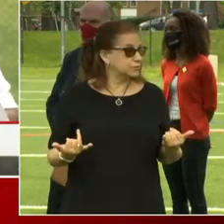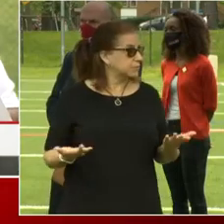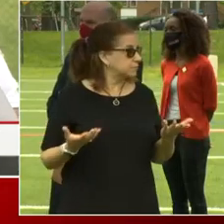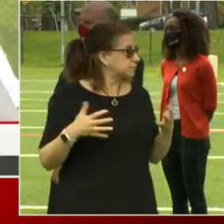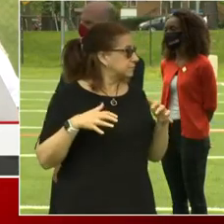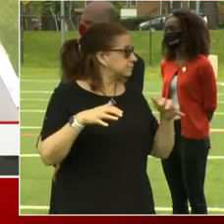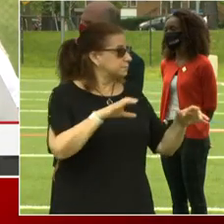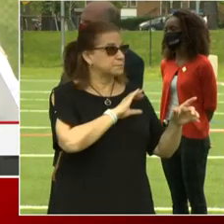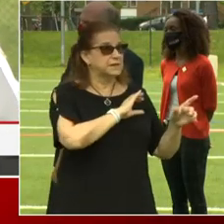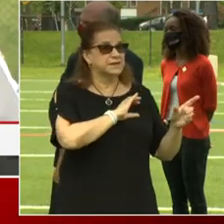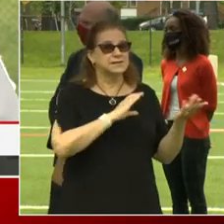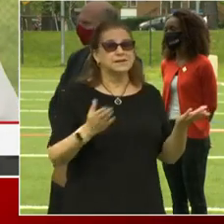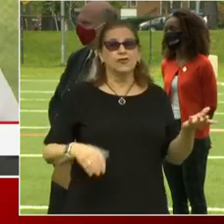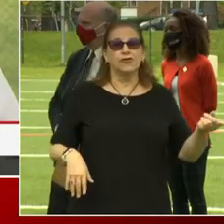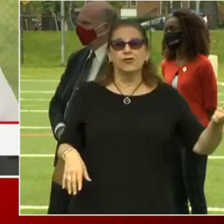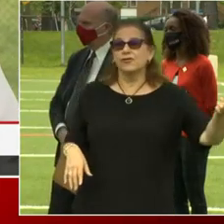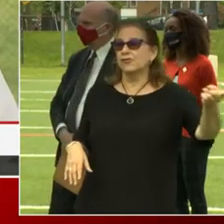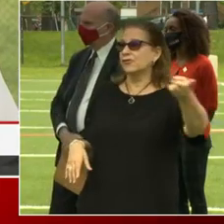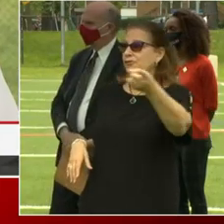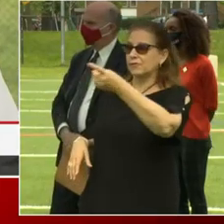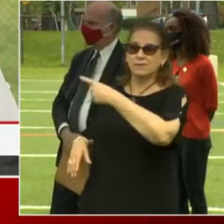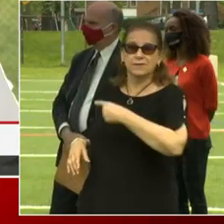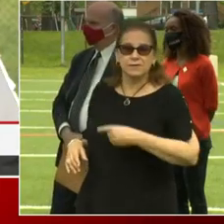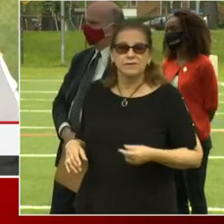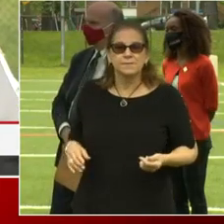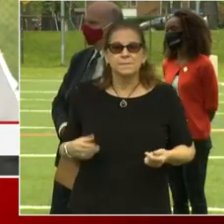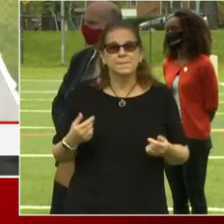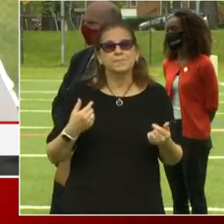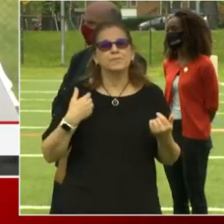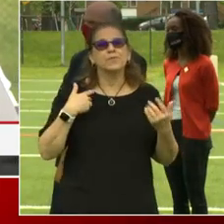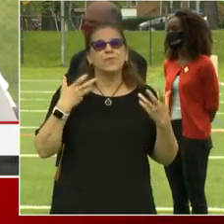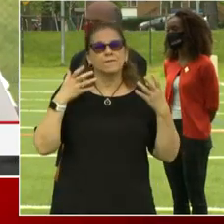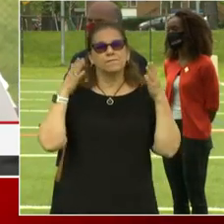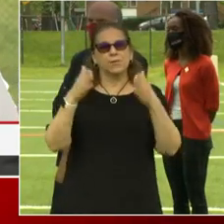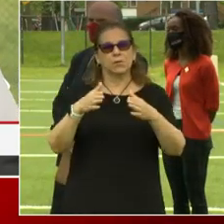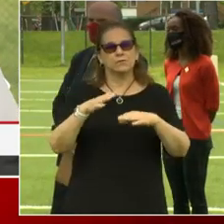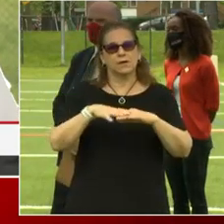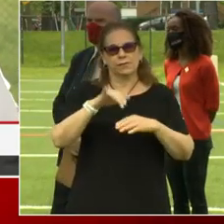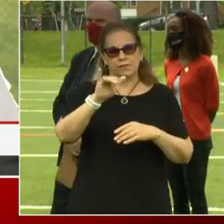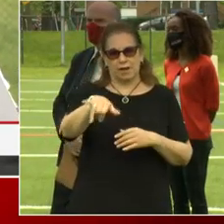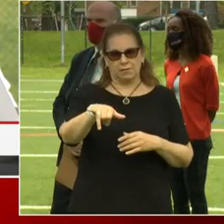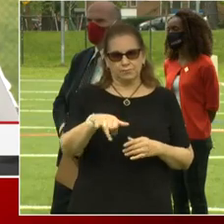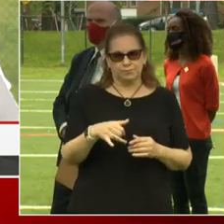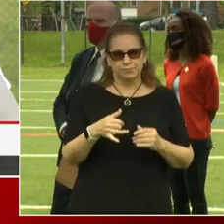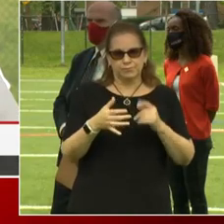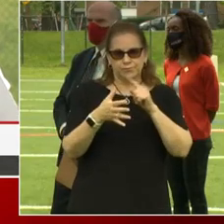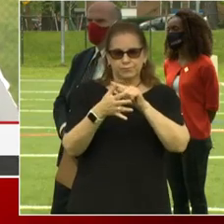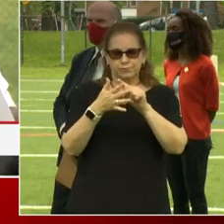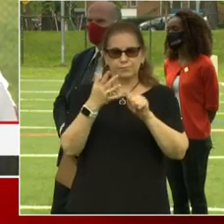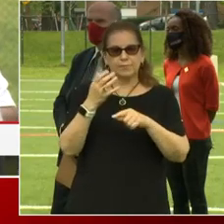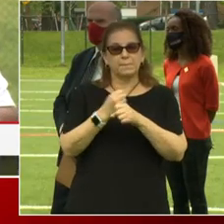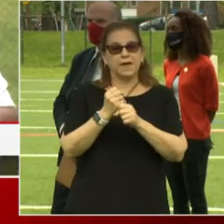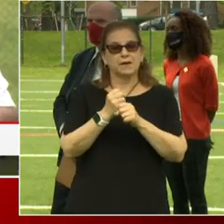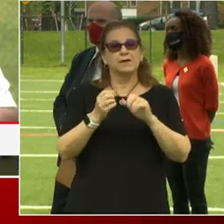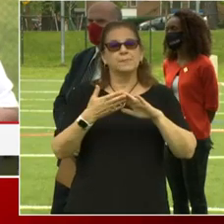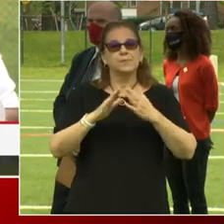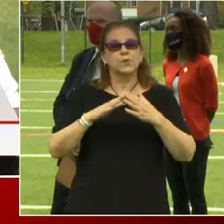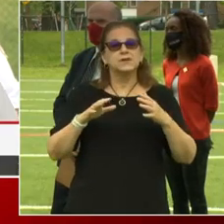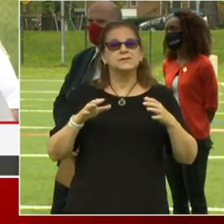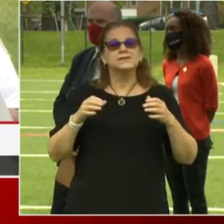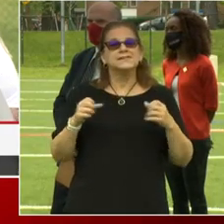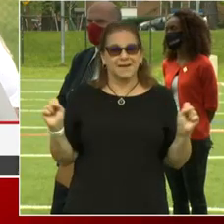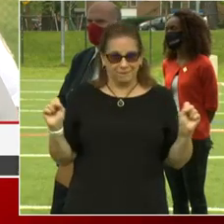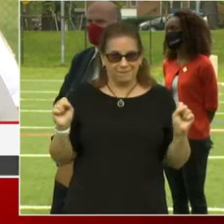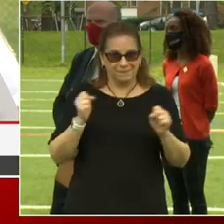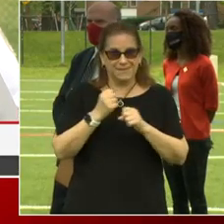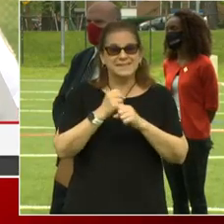span out into the communities as well. We want to be focused on those things that make communities unsafe, but we also want to be focused